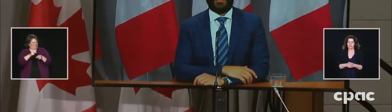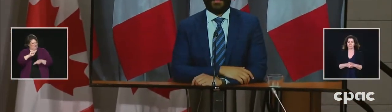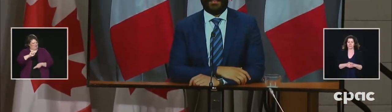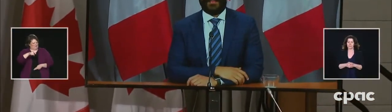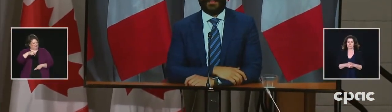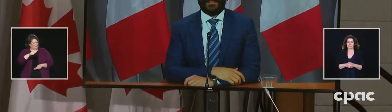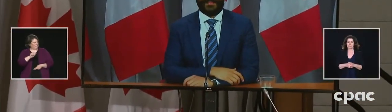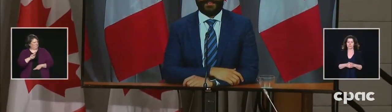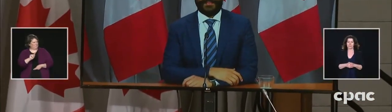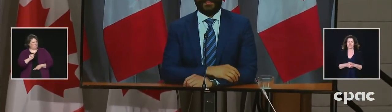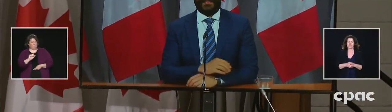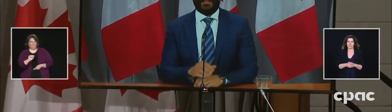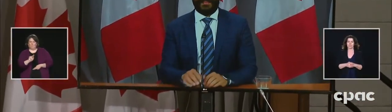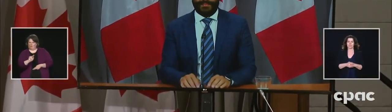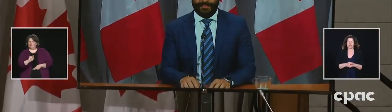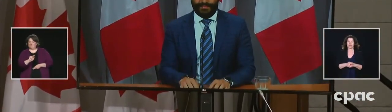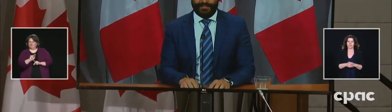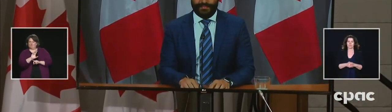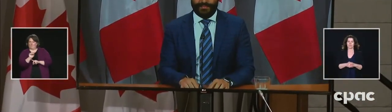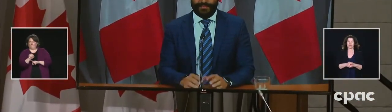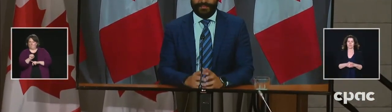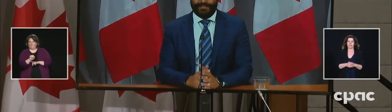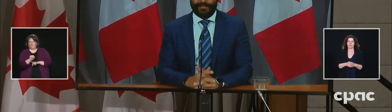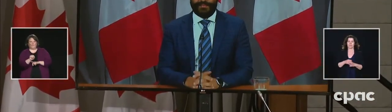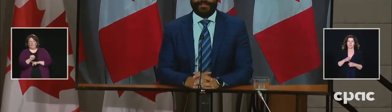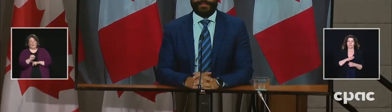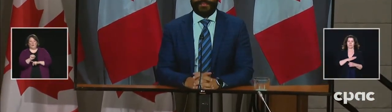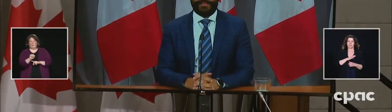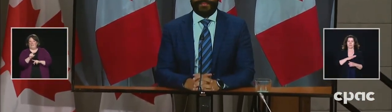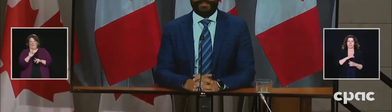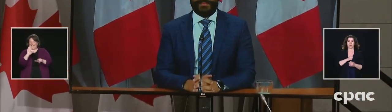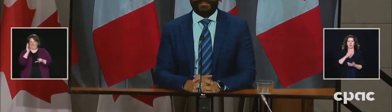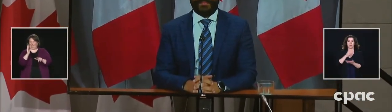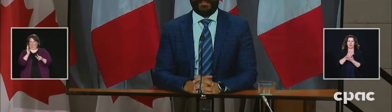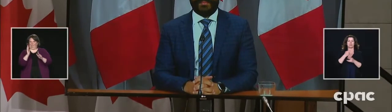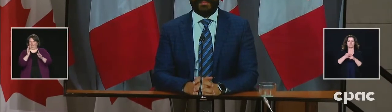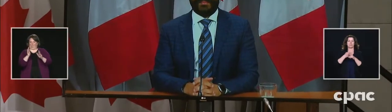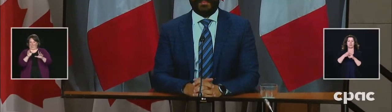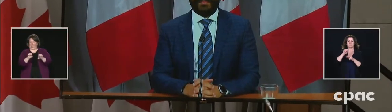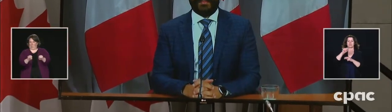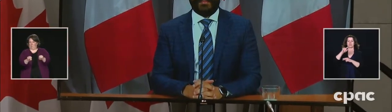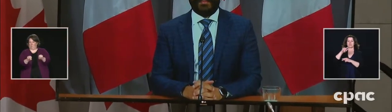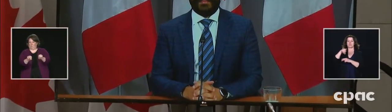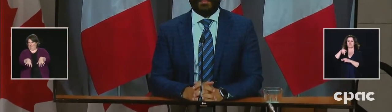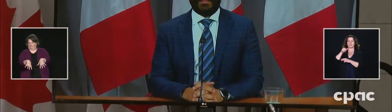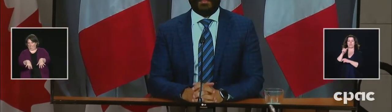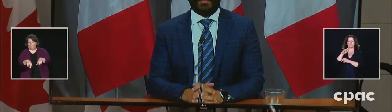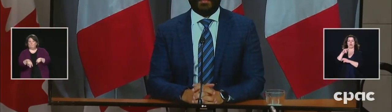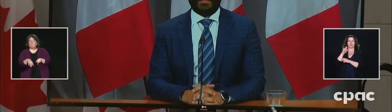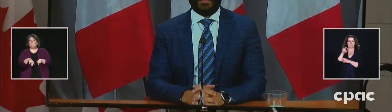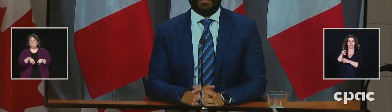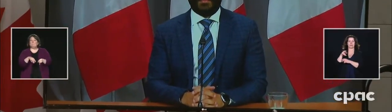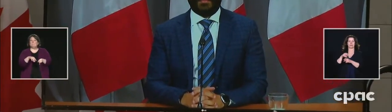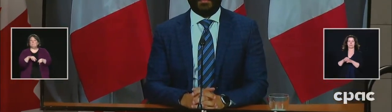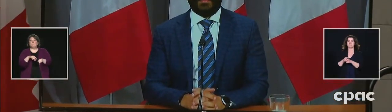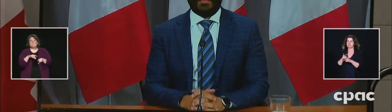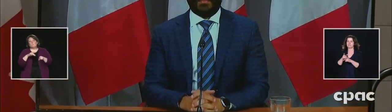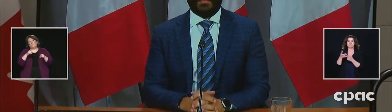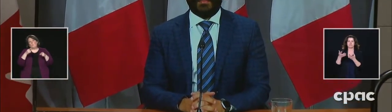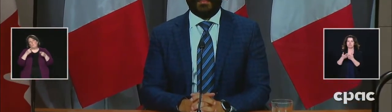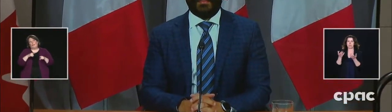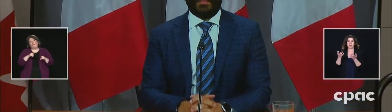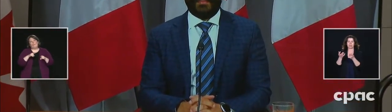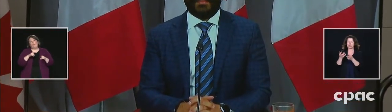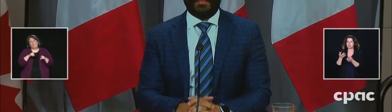recently, that kind of fell through. When will we see, or when can we expect to see